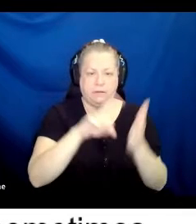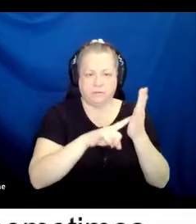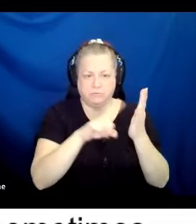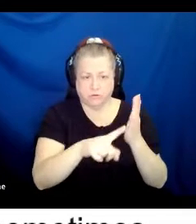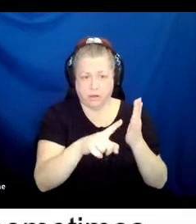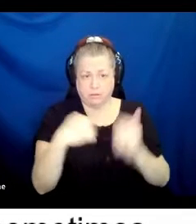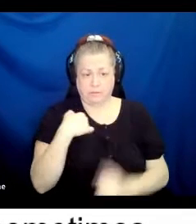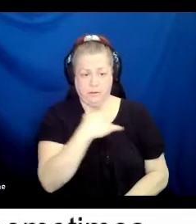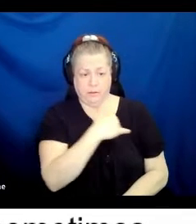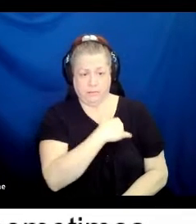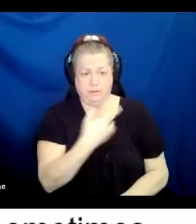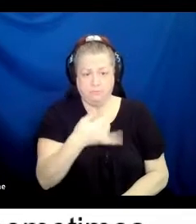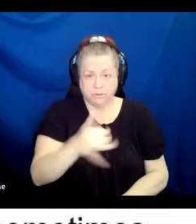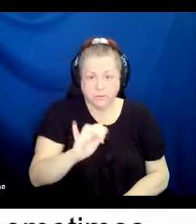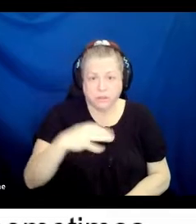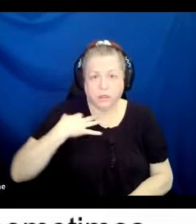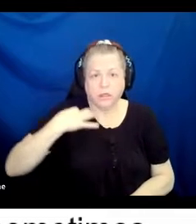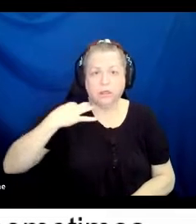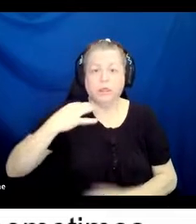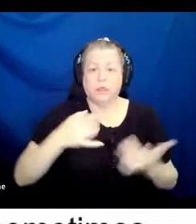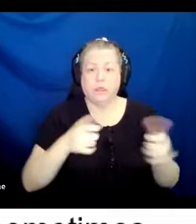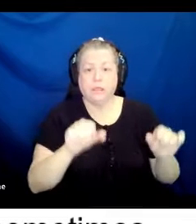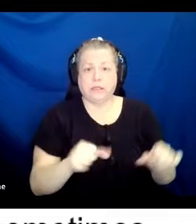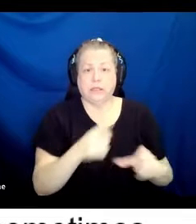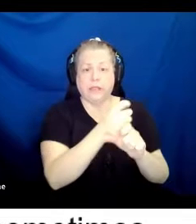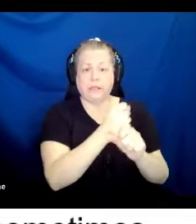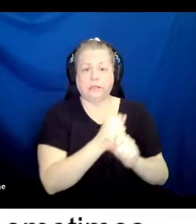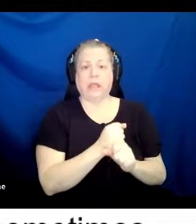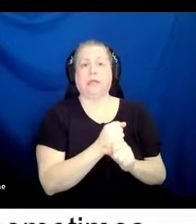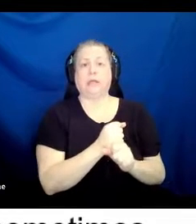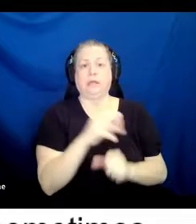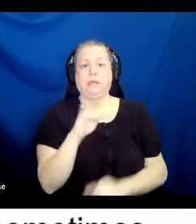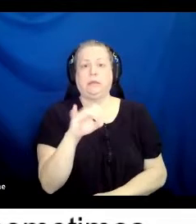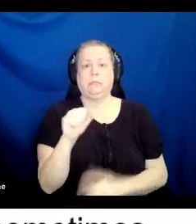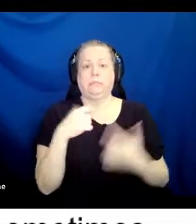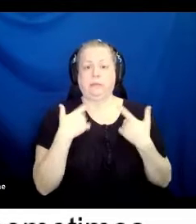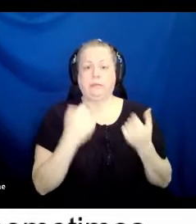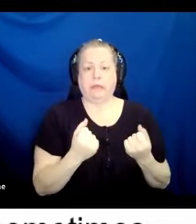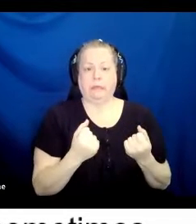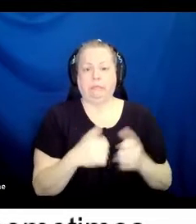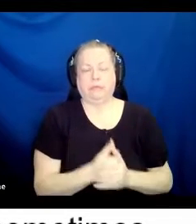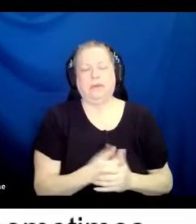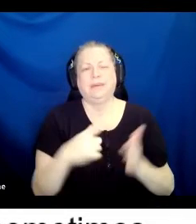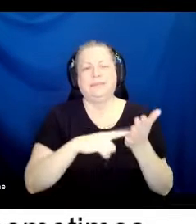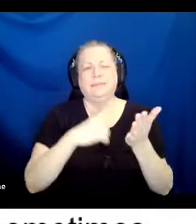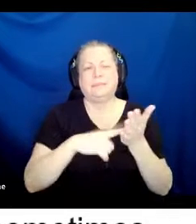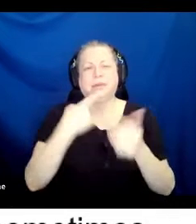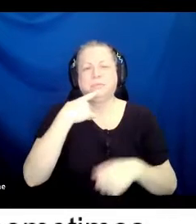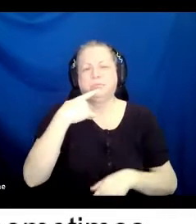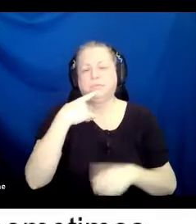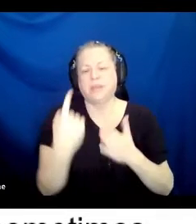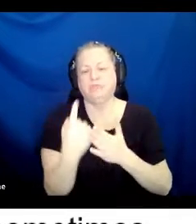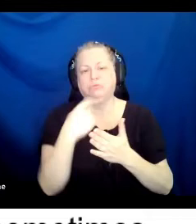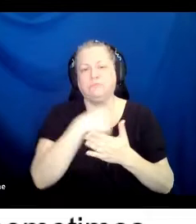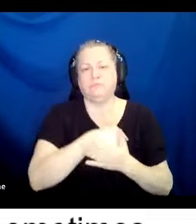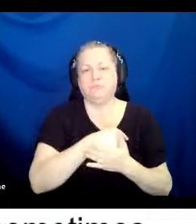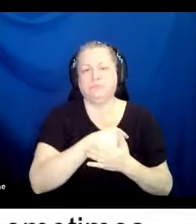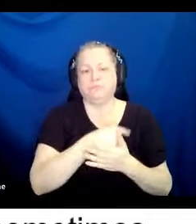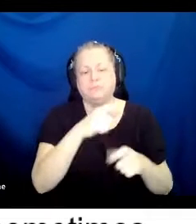MassHealth. We refer to this check as a renewal. Sometimes we call it an annual review. We also refer to it